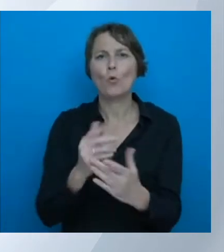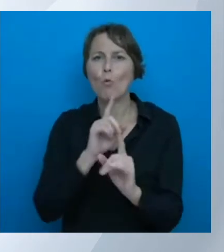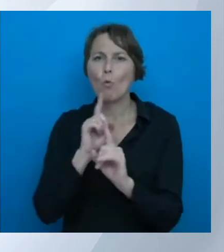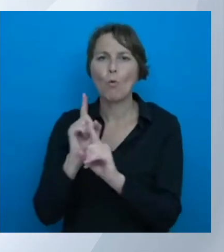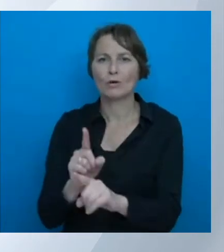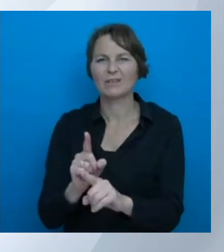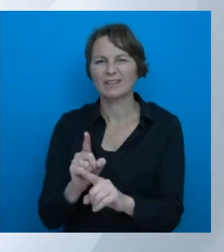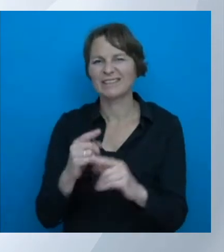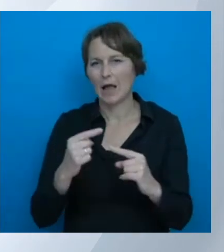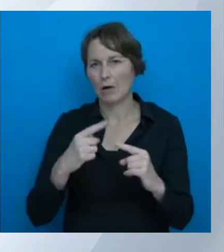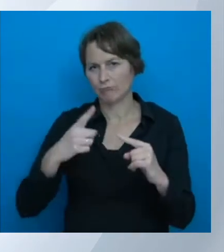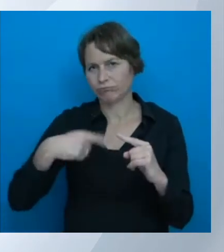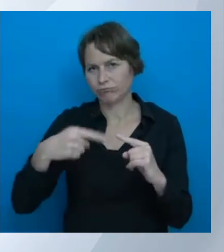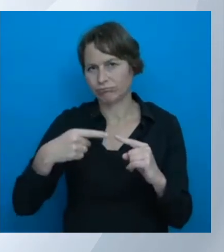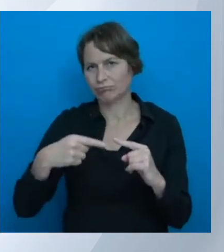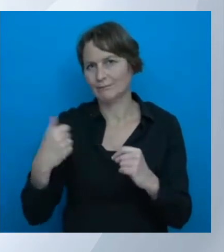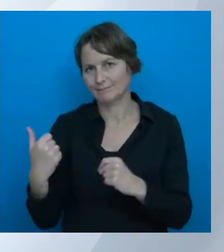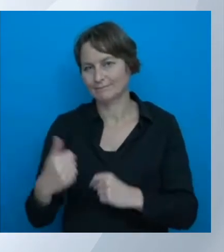application.